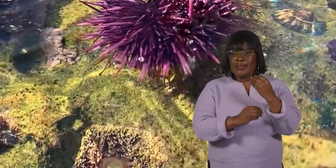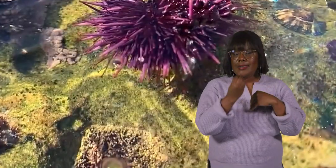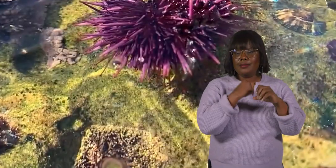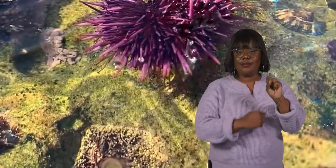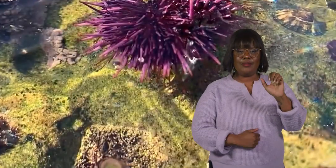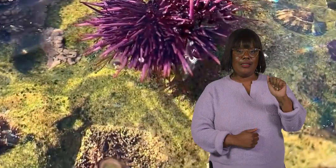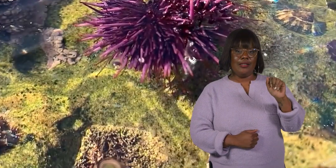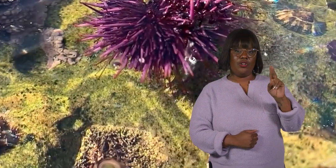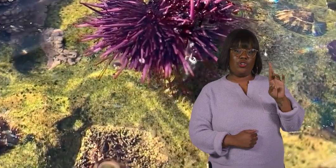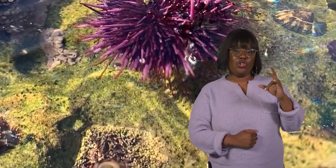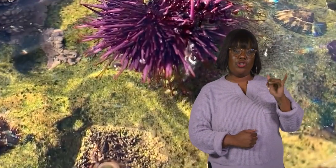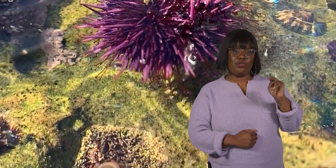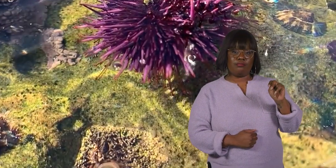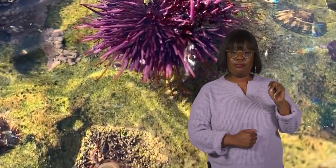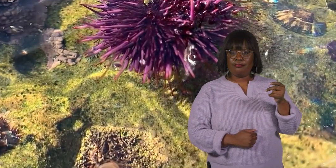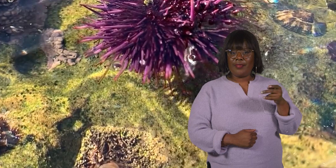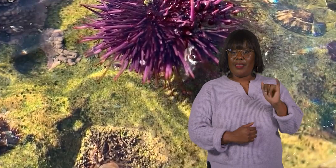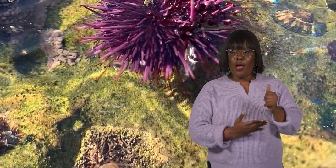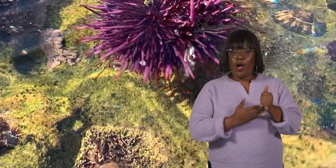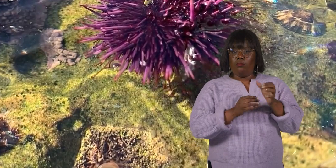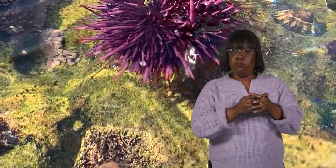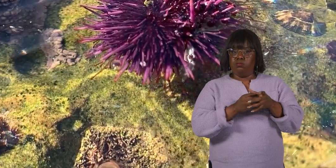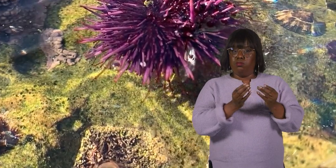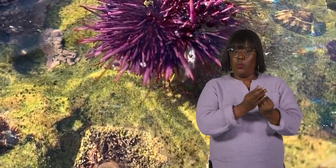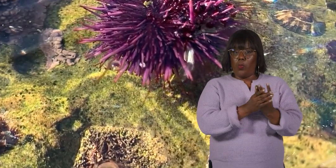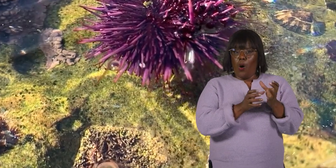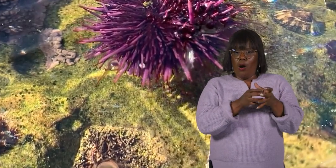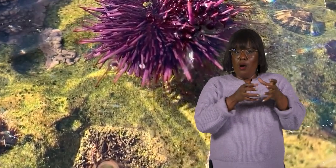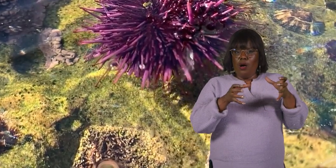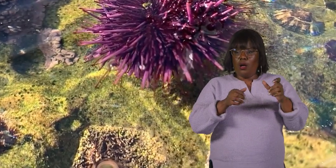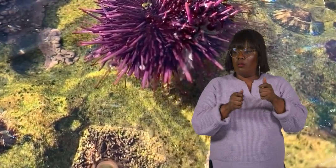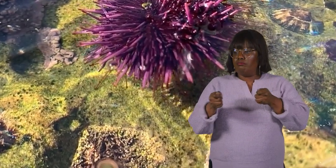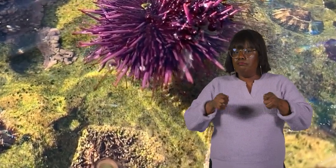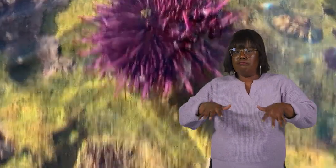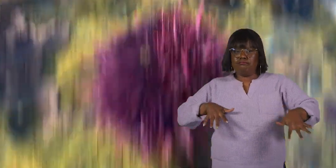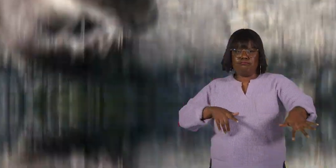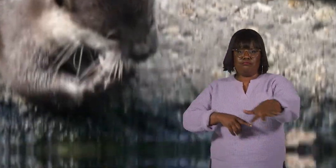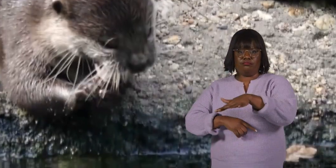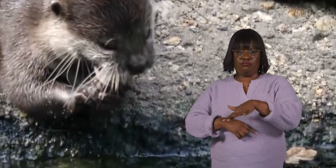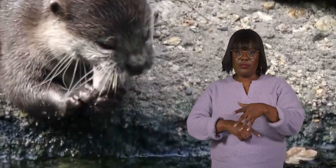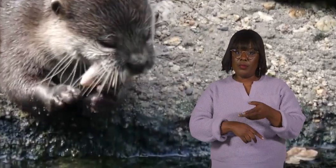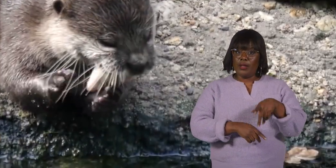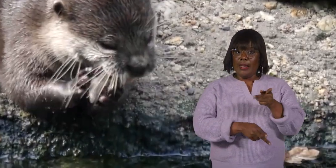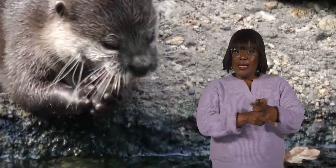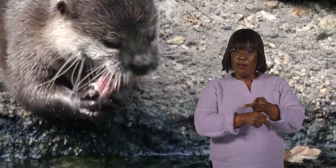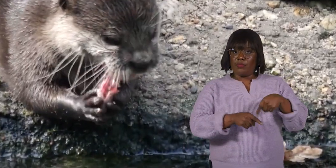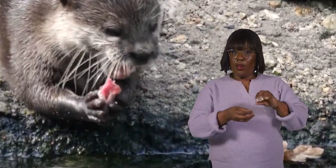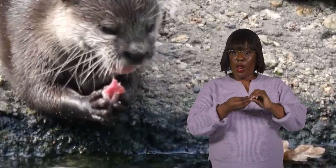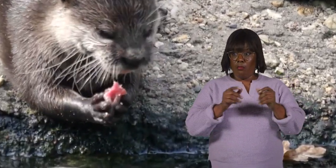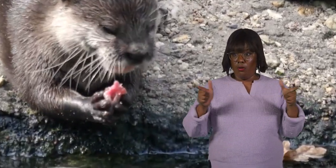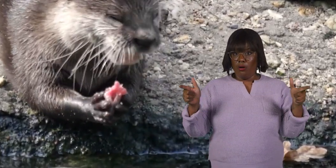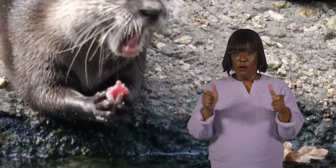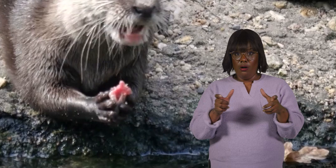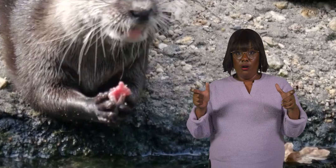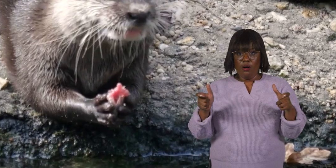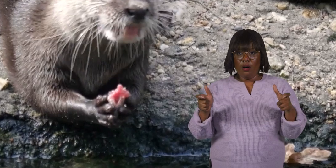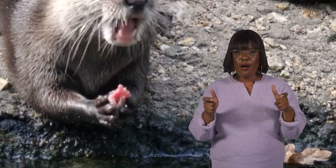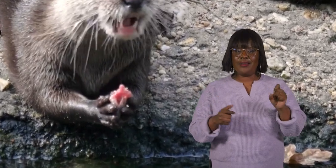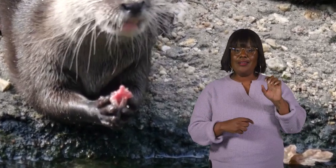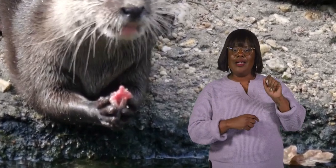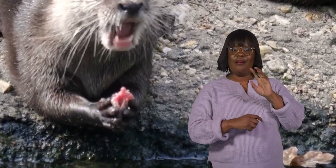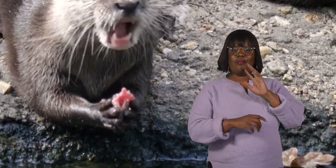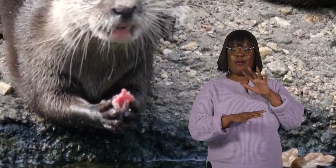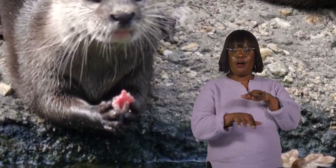They eat sea urchins, which can otherwise overgrow and damage the kelp. By keeping sea urchin numbers in check,